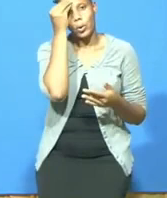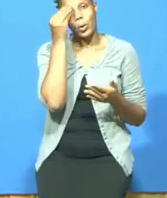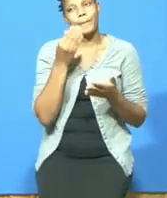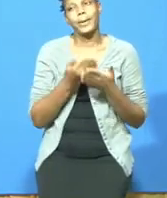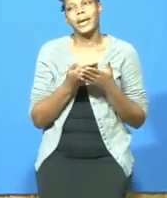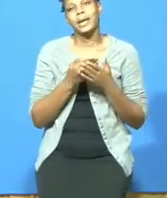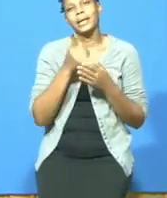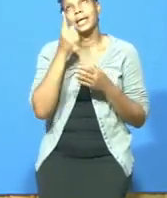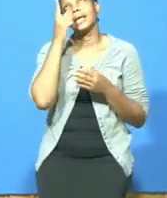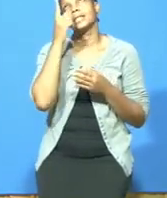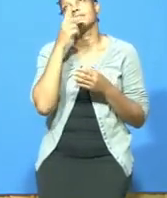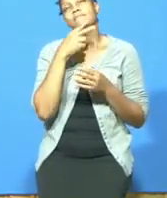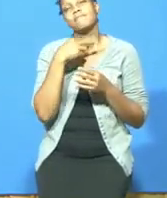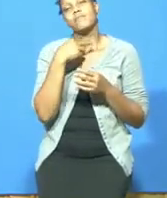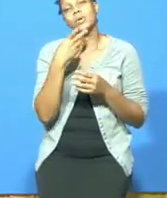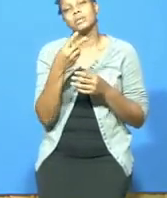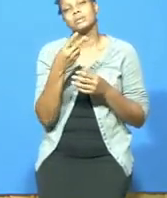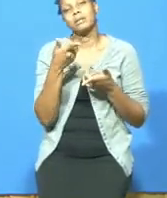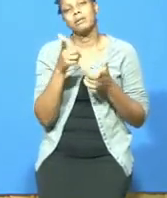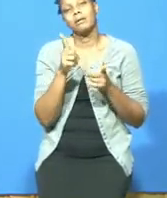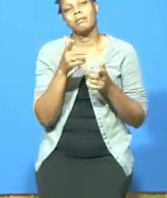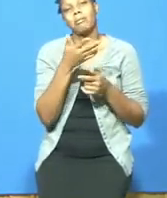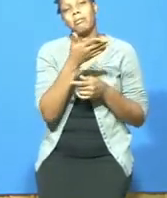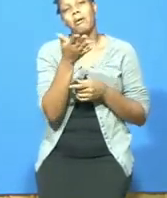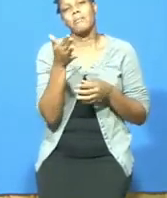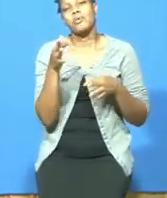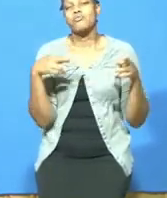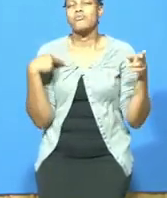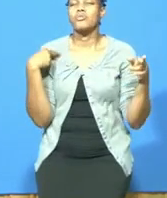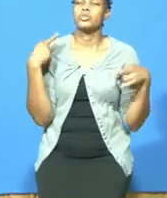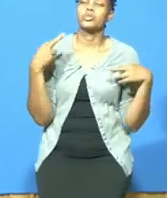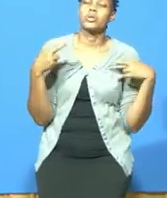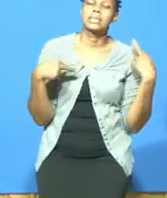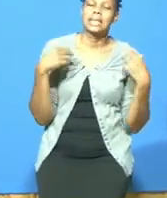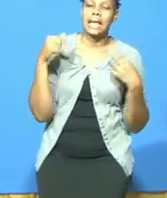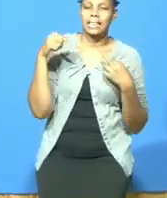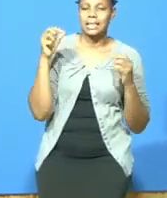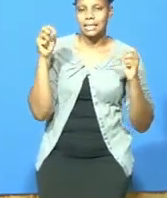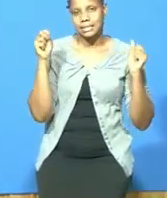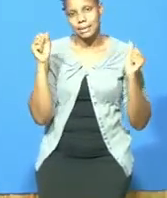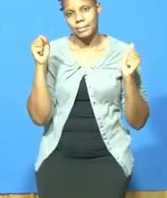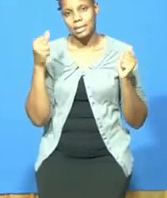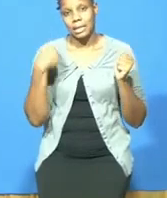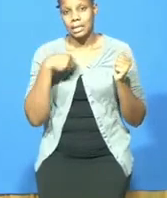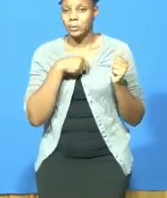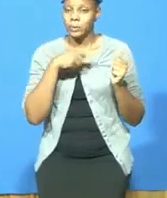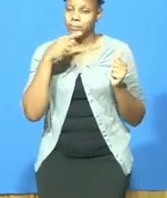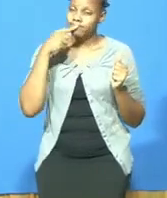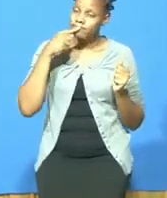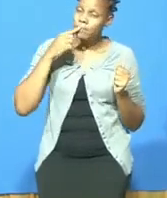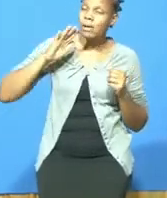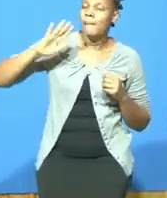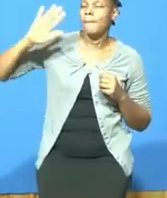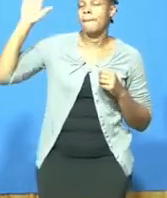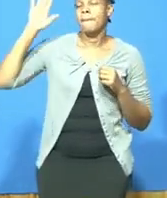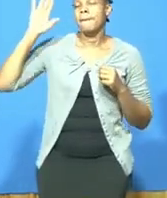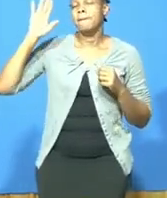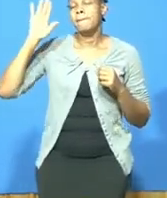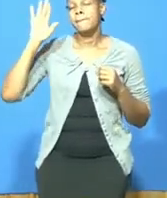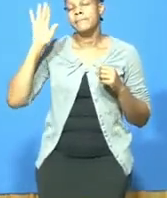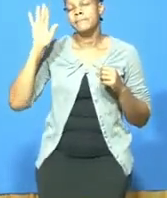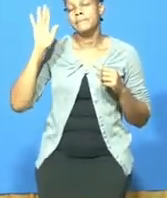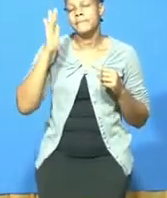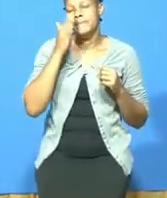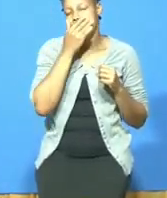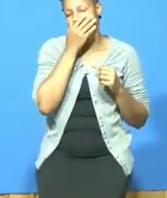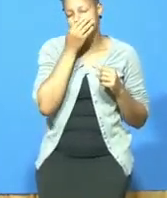heeded His voice. Let there be such a rejoicing this Sabbath as we commit and recommit to God,